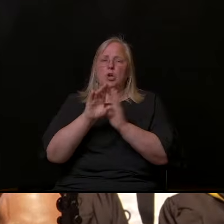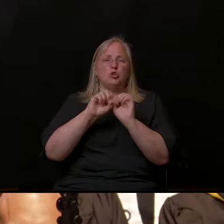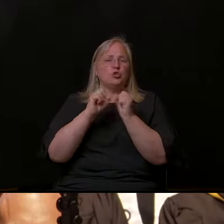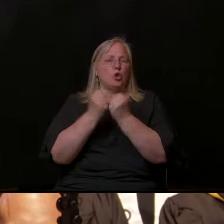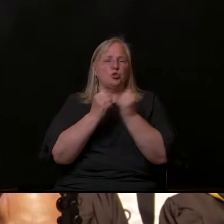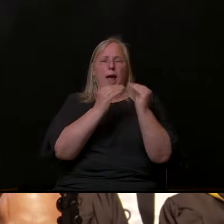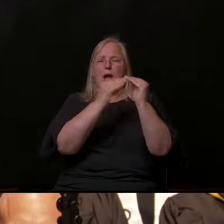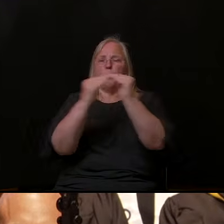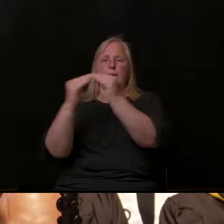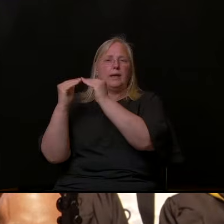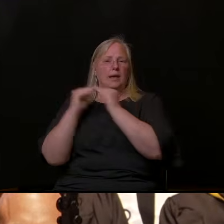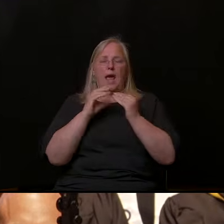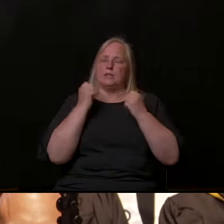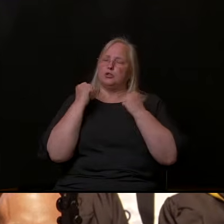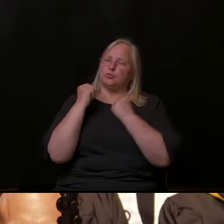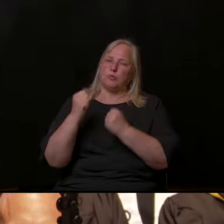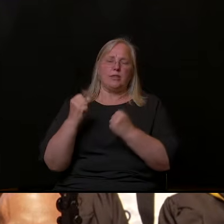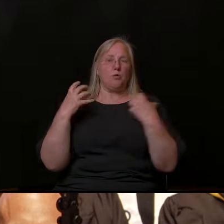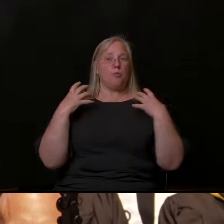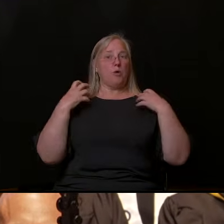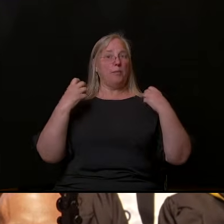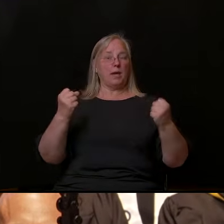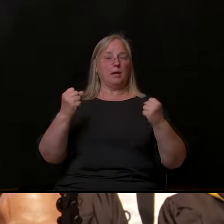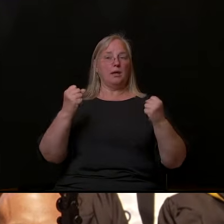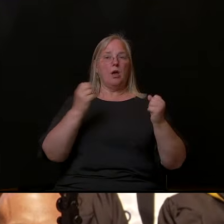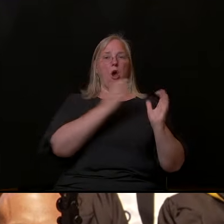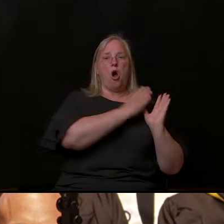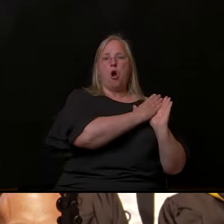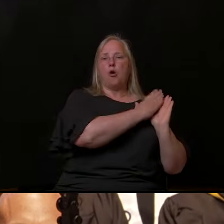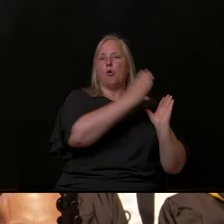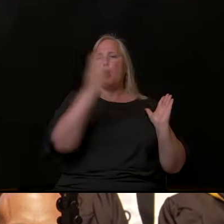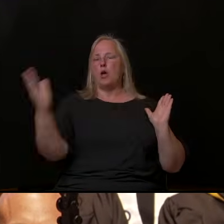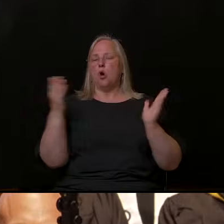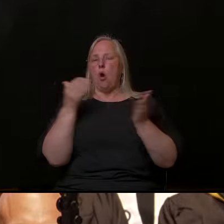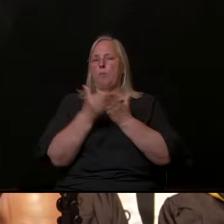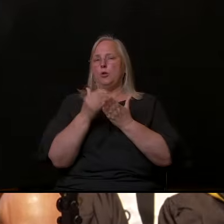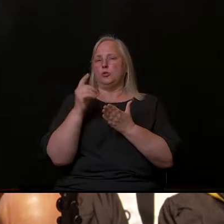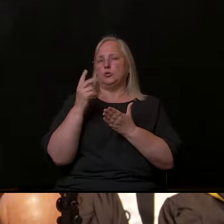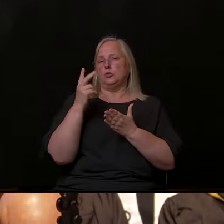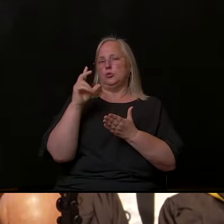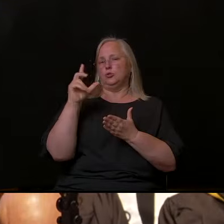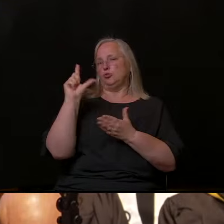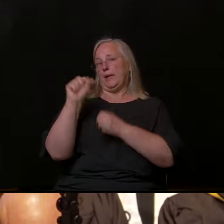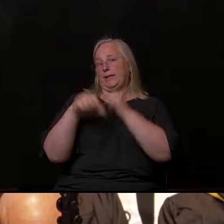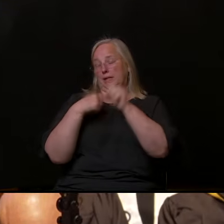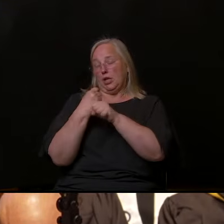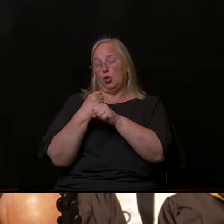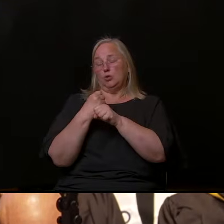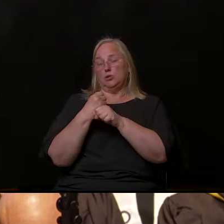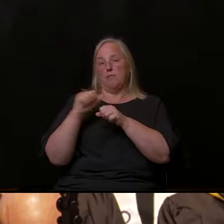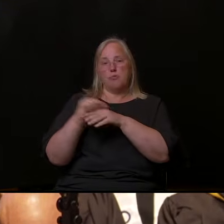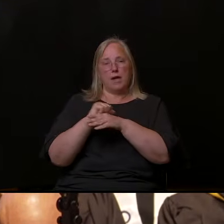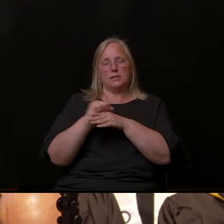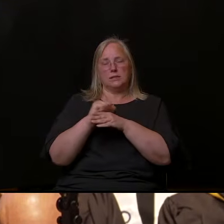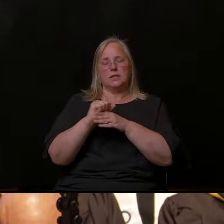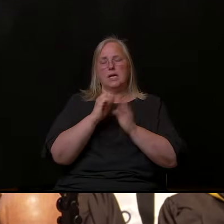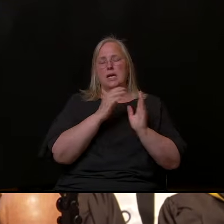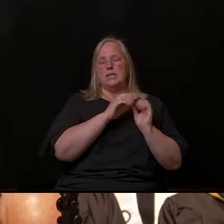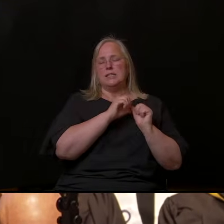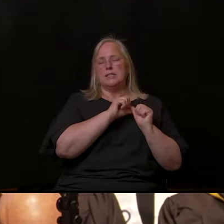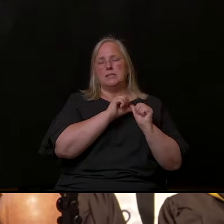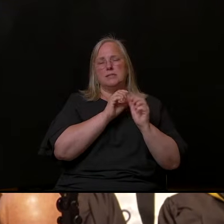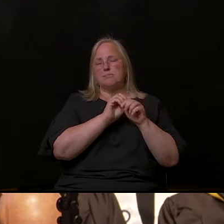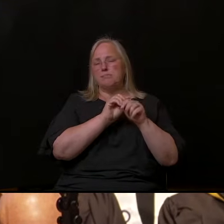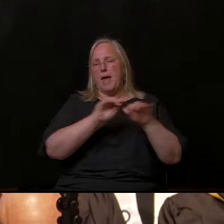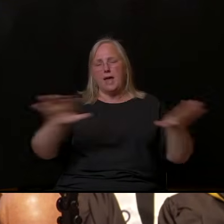strengthen well-being across nearly 2 decades of practice spanning social enterprise, public,